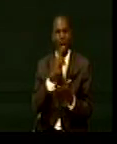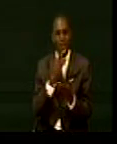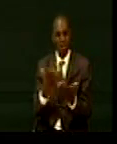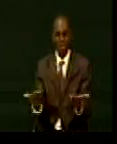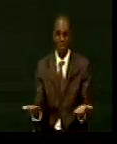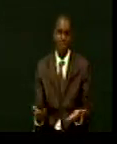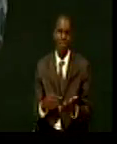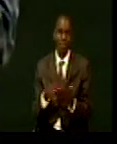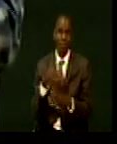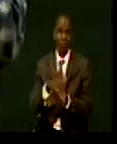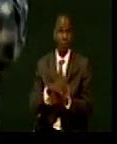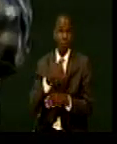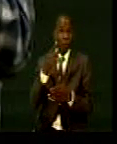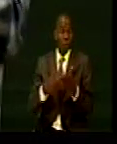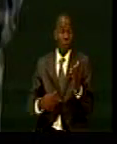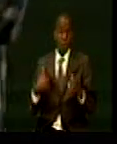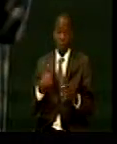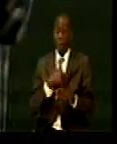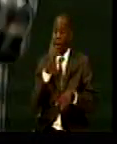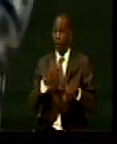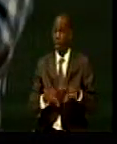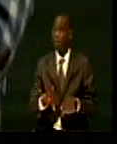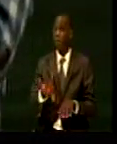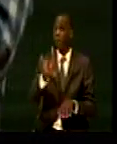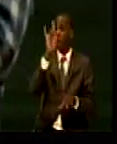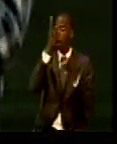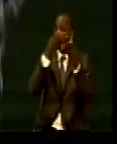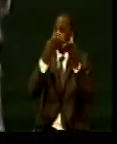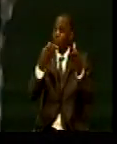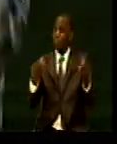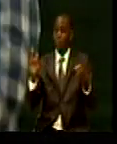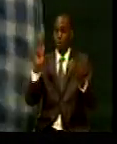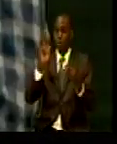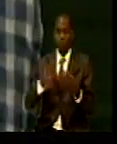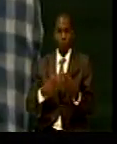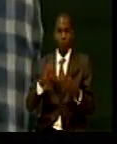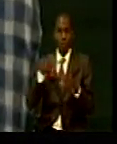couldn't find solution to in our own human strength,